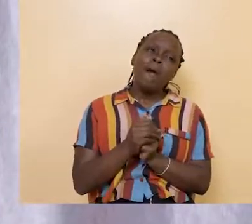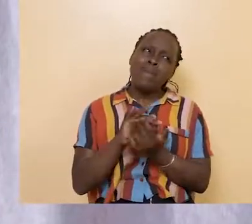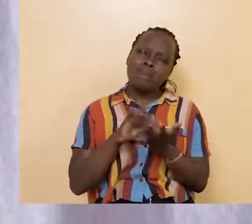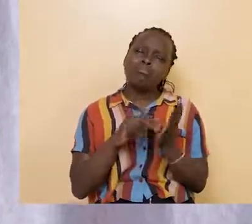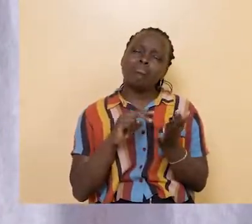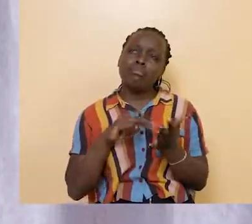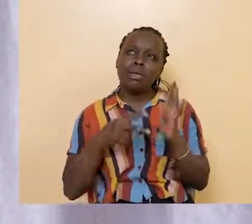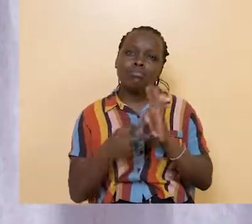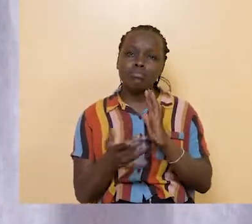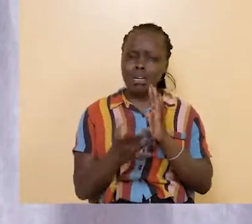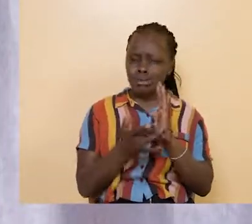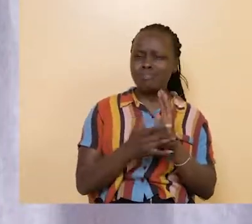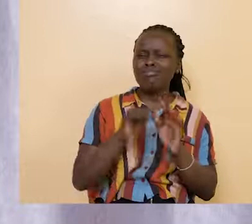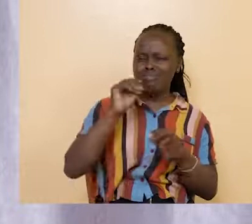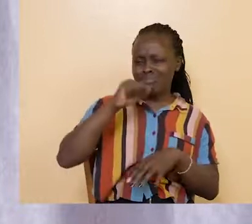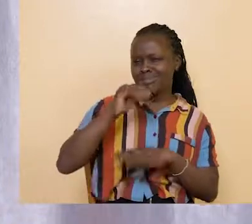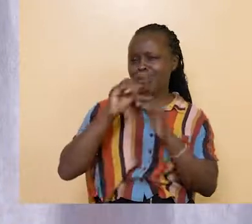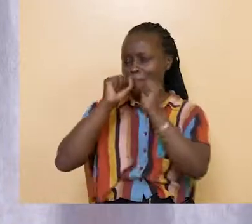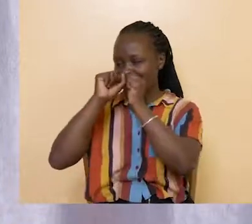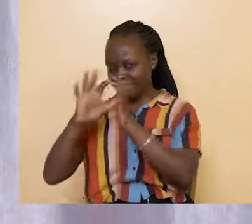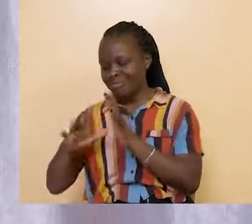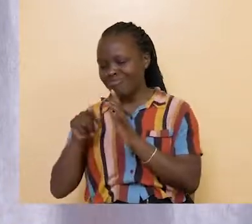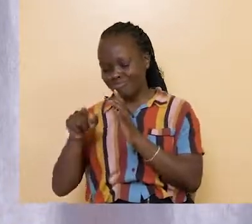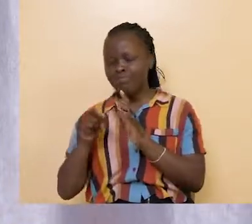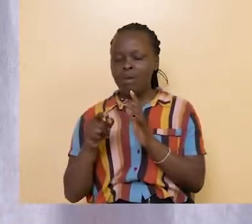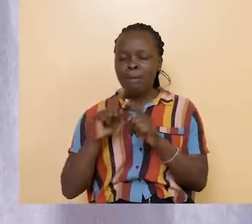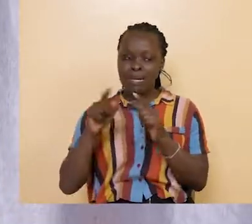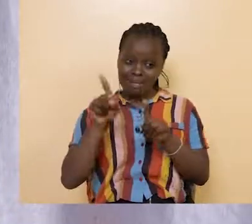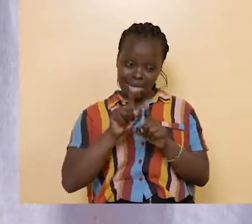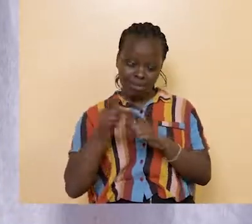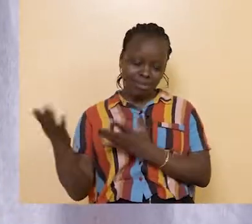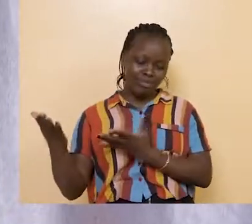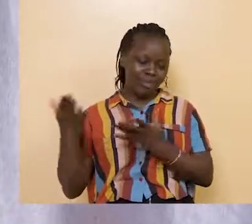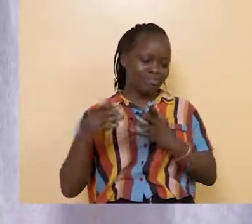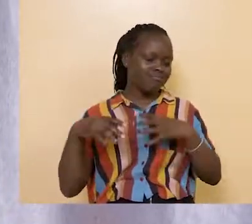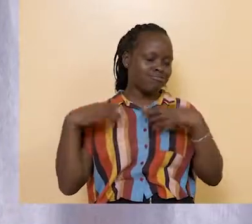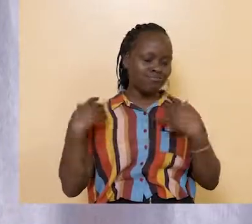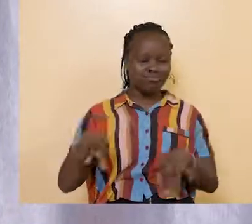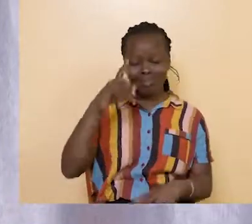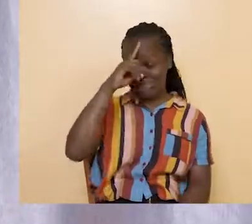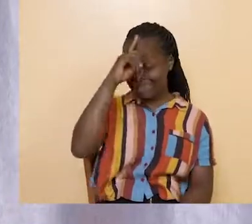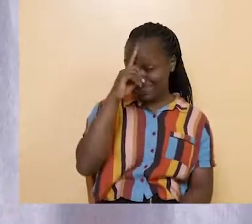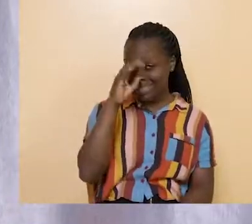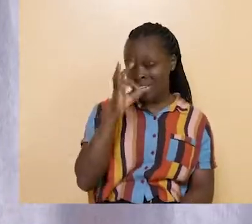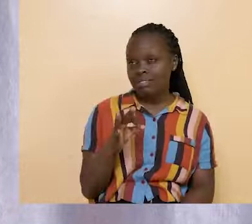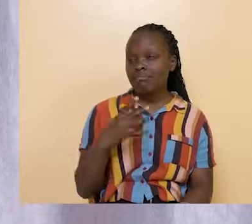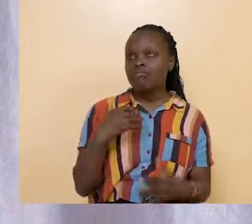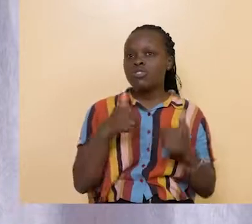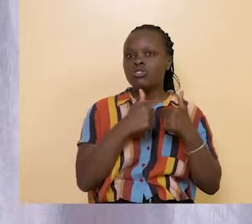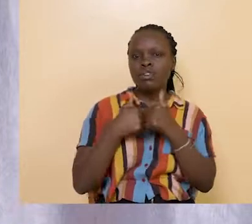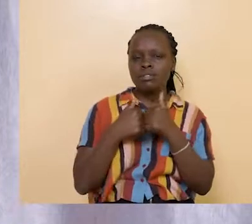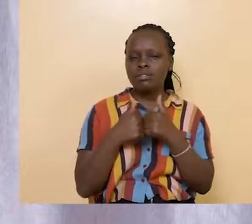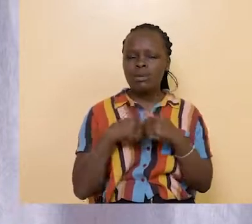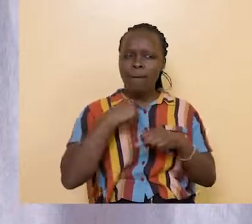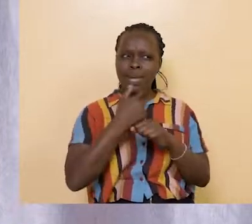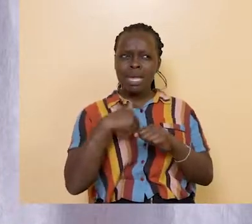has been a blessing to us, we see that it poses some serious challenges that require us to take a step back and